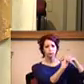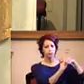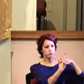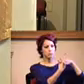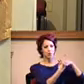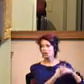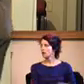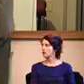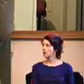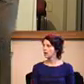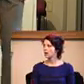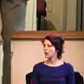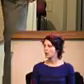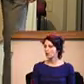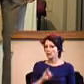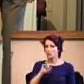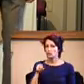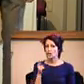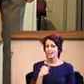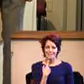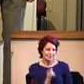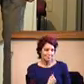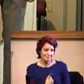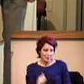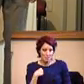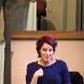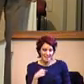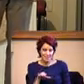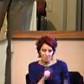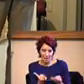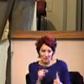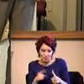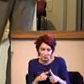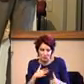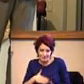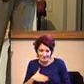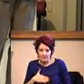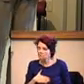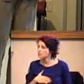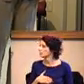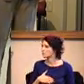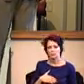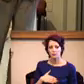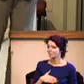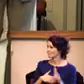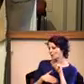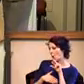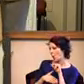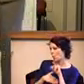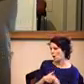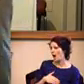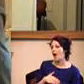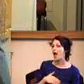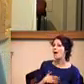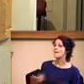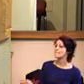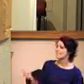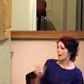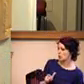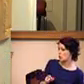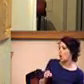John's kind of like yeah it's me first Jesus says no I want you to baptize